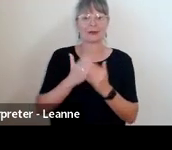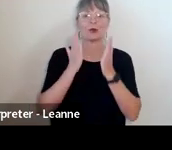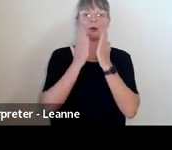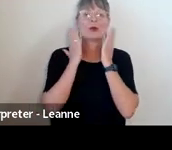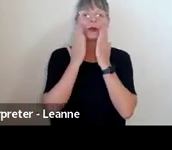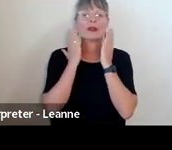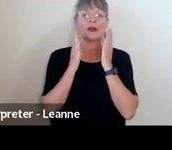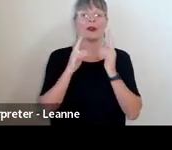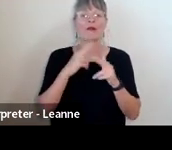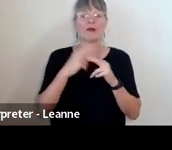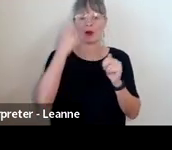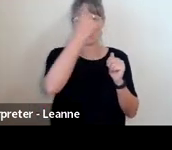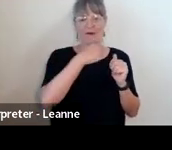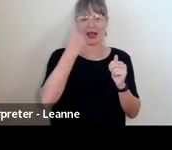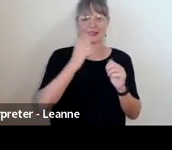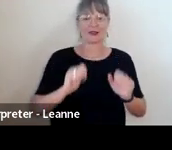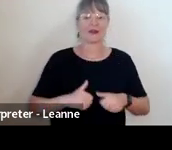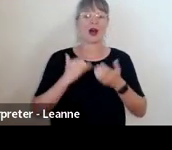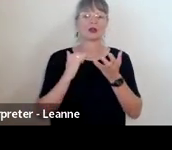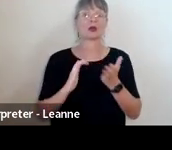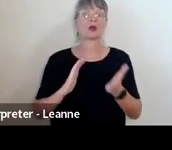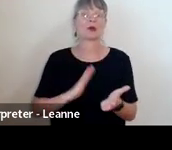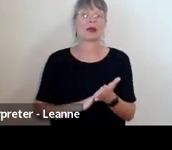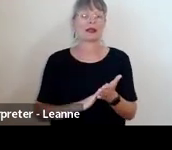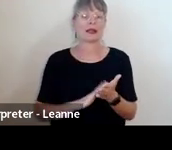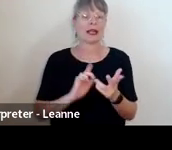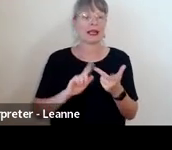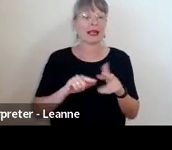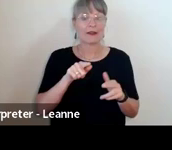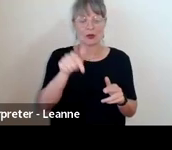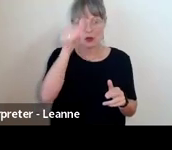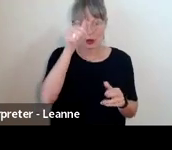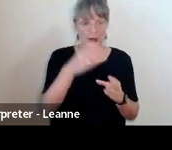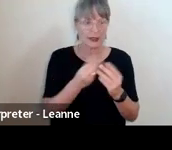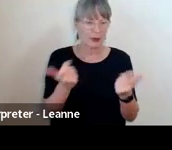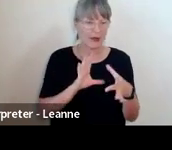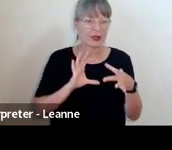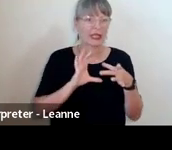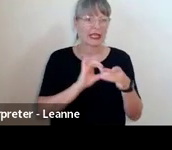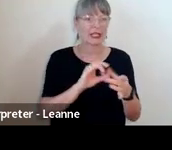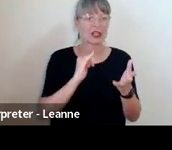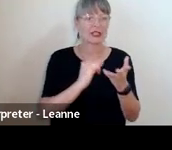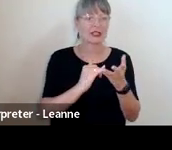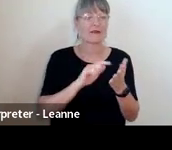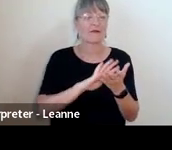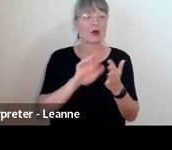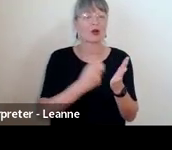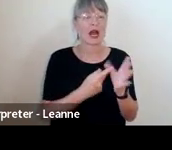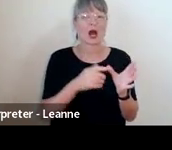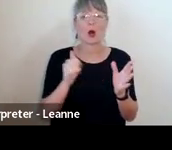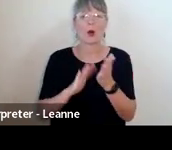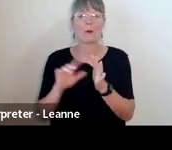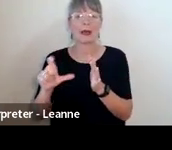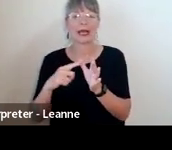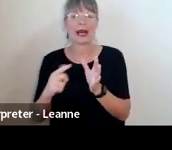media. If you know someone or have a connection at Sephora or Mecca, please get in contact with us. You